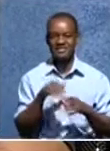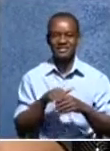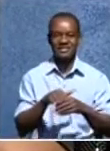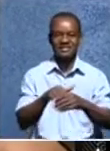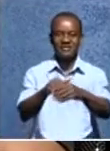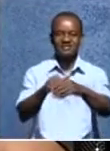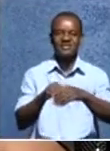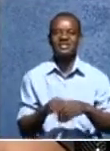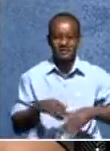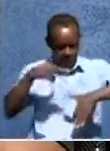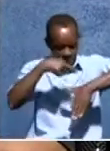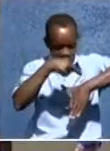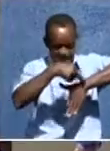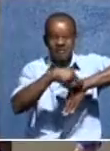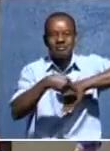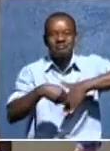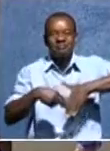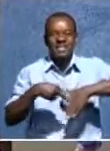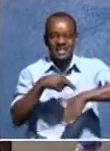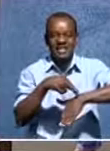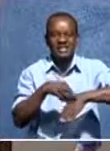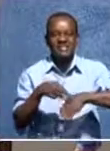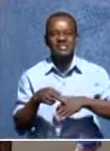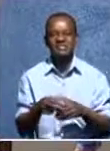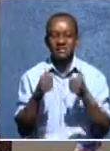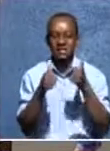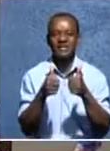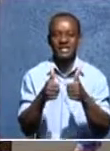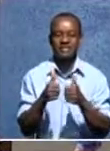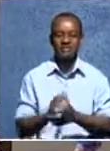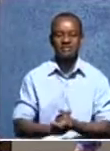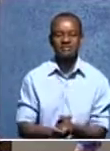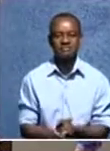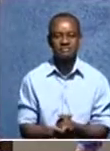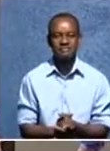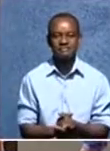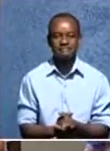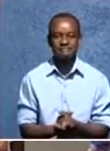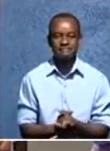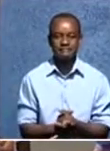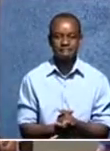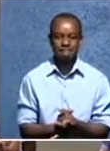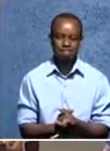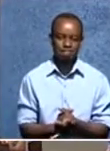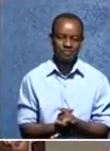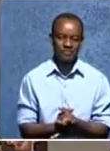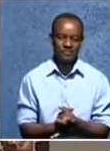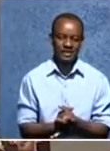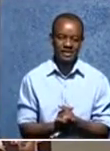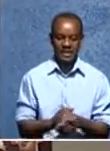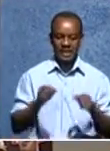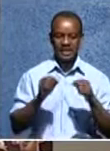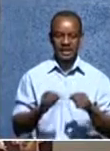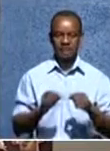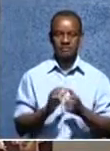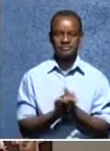Namibian borders by Namibians. We'll speak about the appetite a little later, but for now I'd like to go to a conversation that we had a